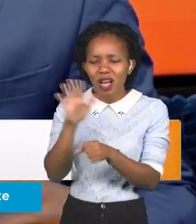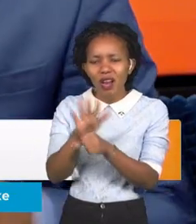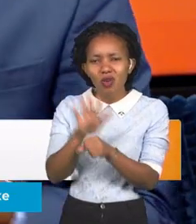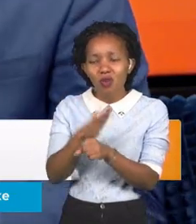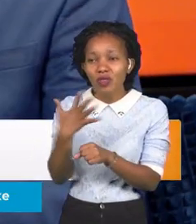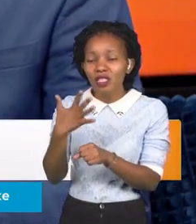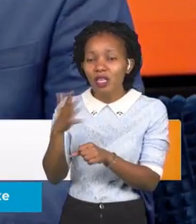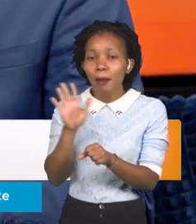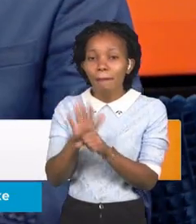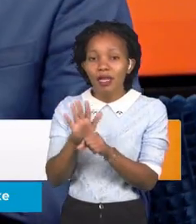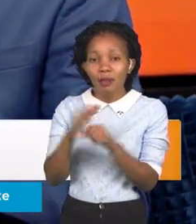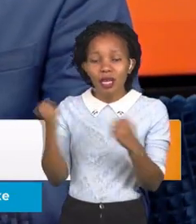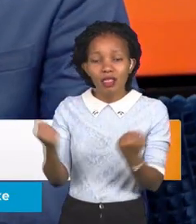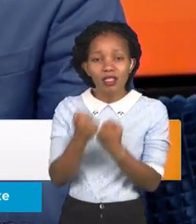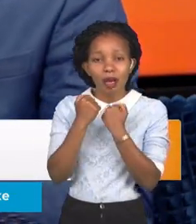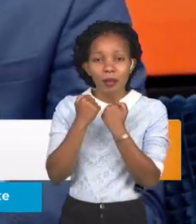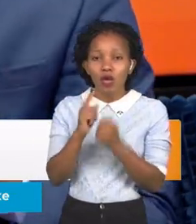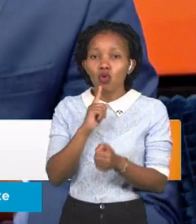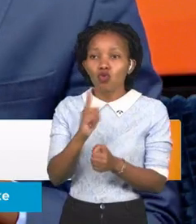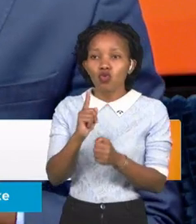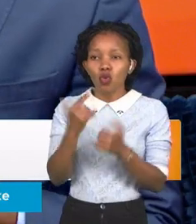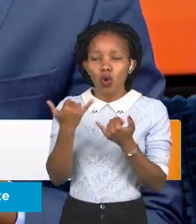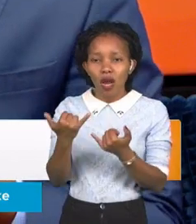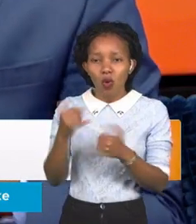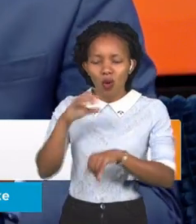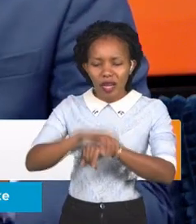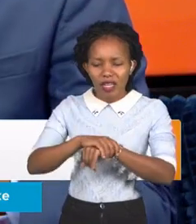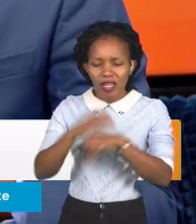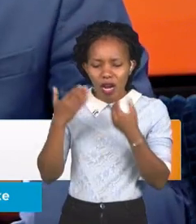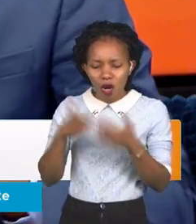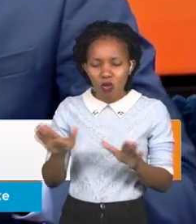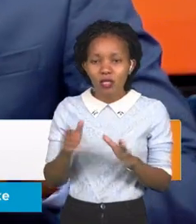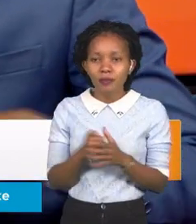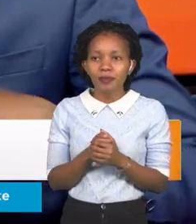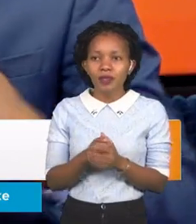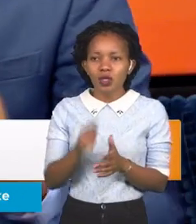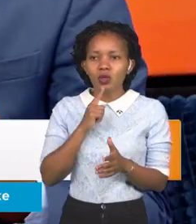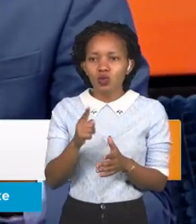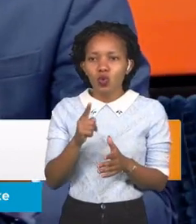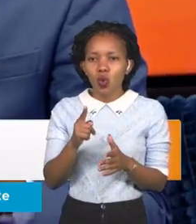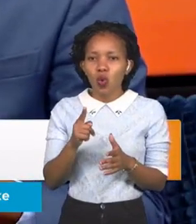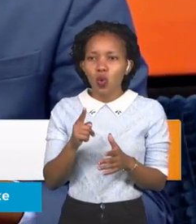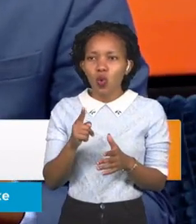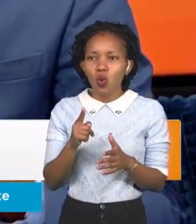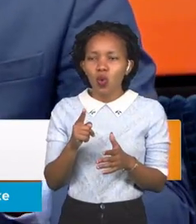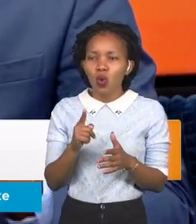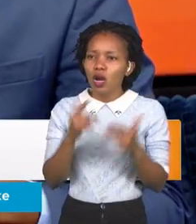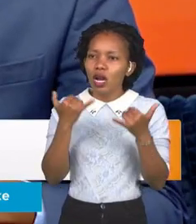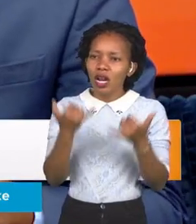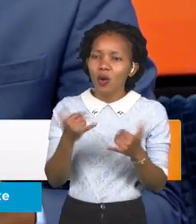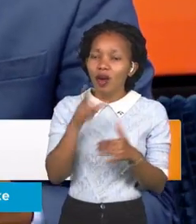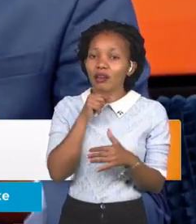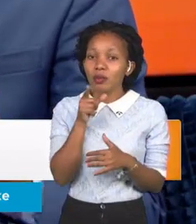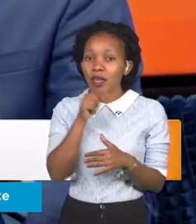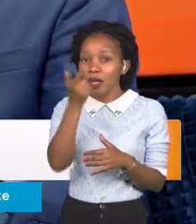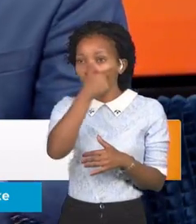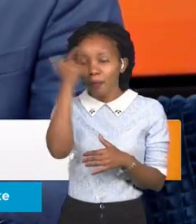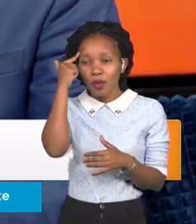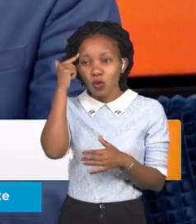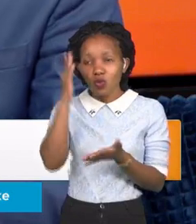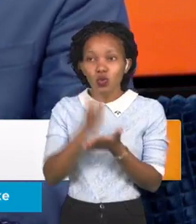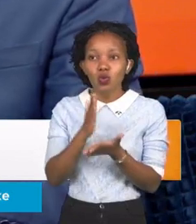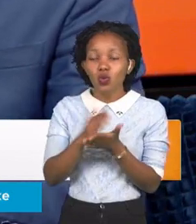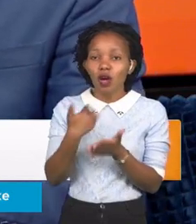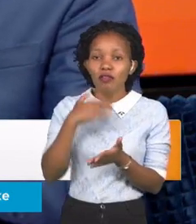actually happen. Yes. Now, taking losses. Yes. How are we supposed to take losses as men? Because as much as there's